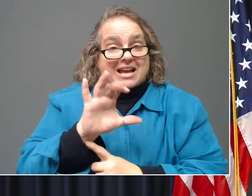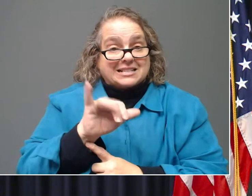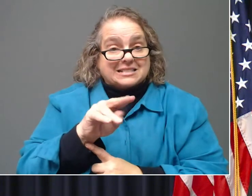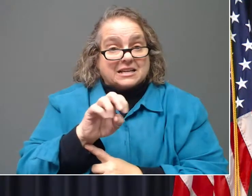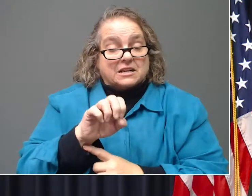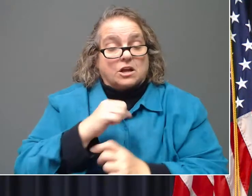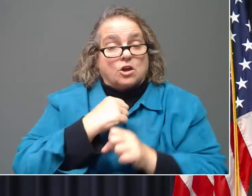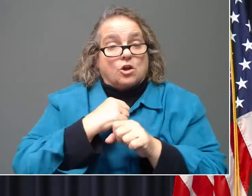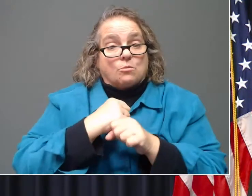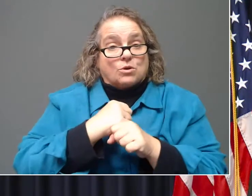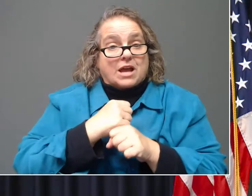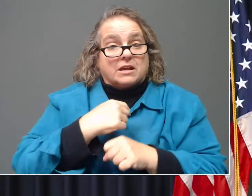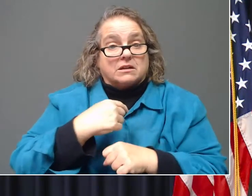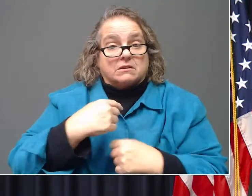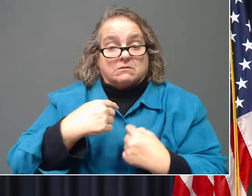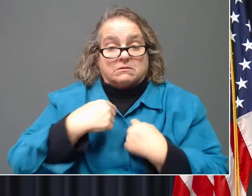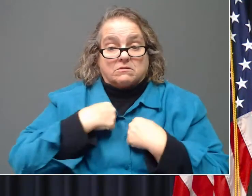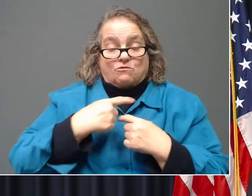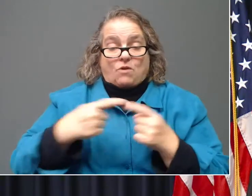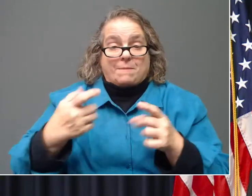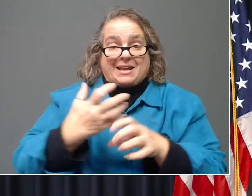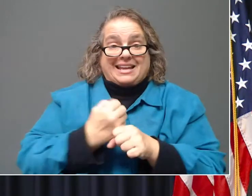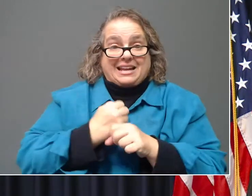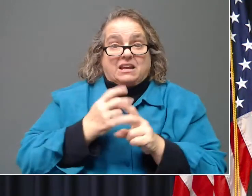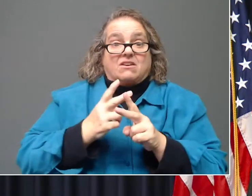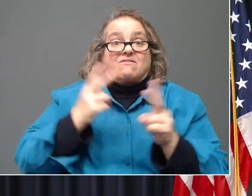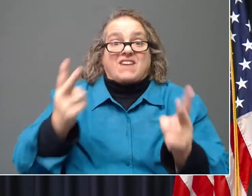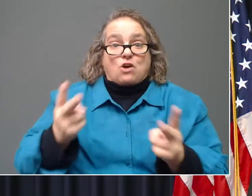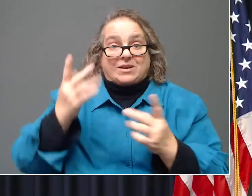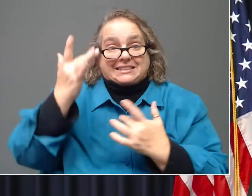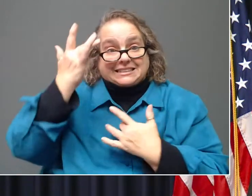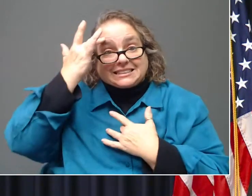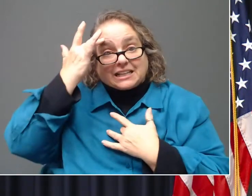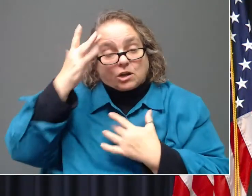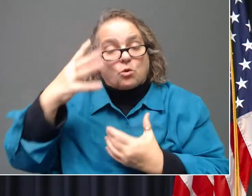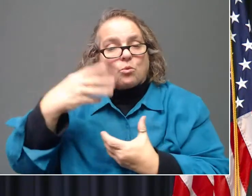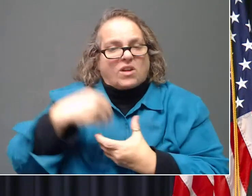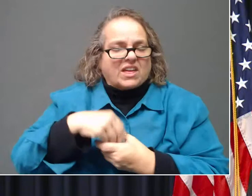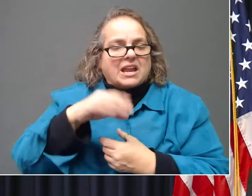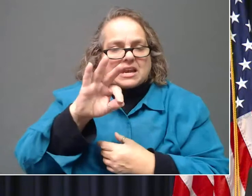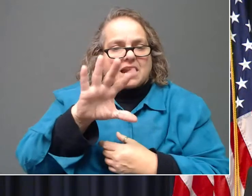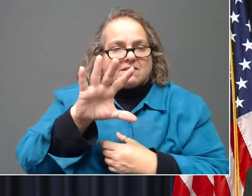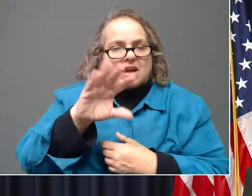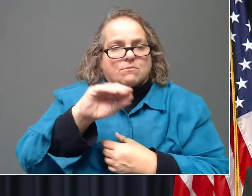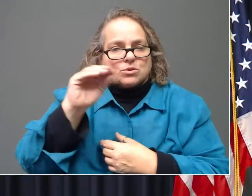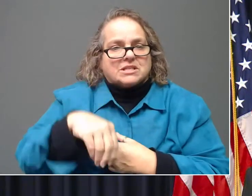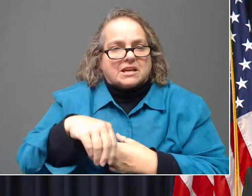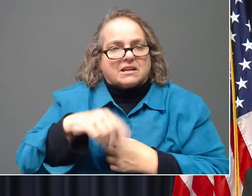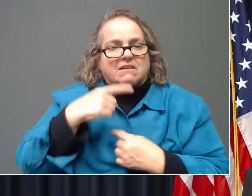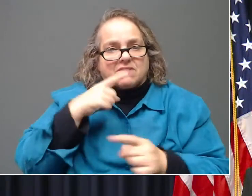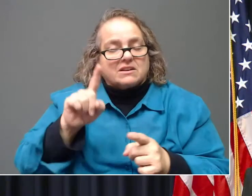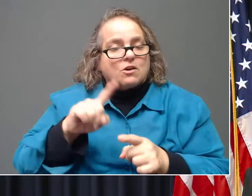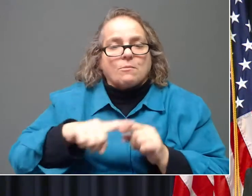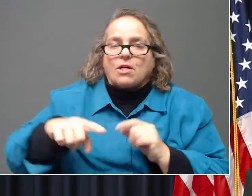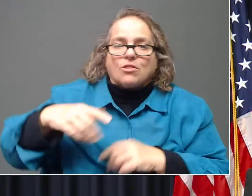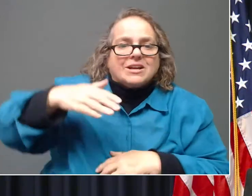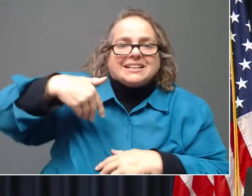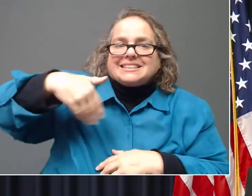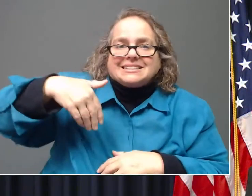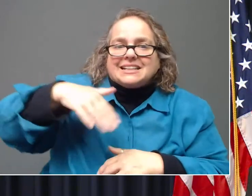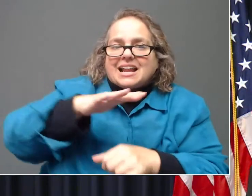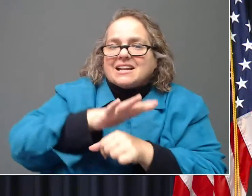getting sick and protect you from getting very sick with that 95% effectiveness. There isn't data at the moment on